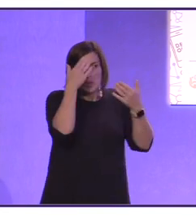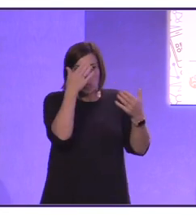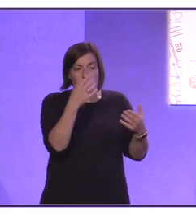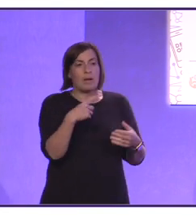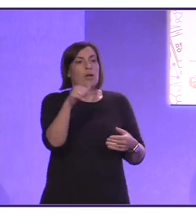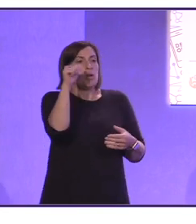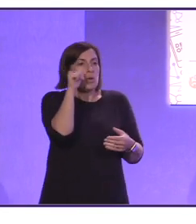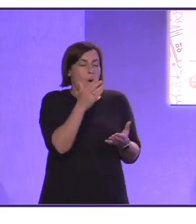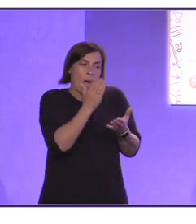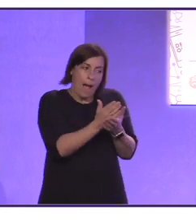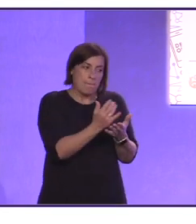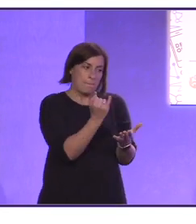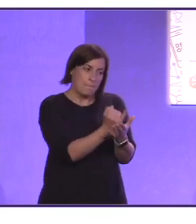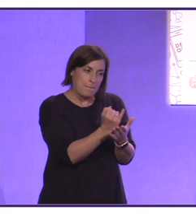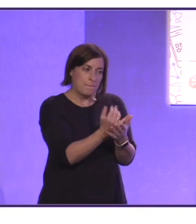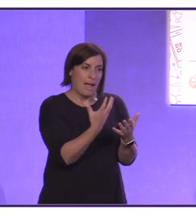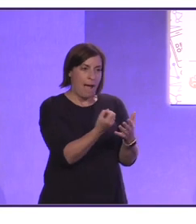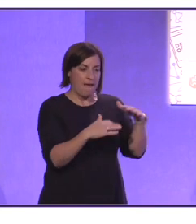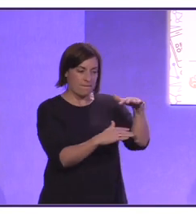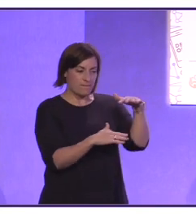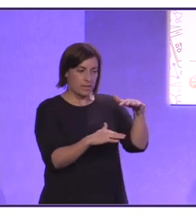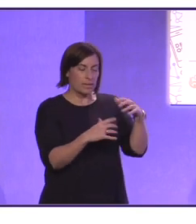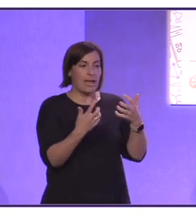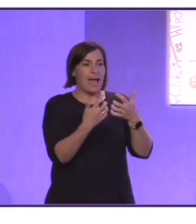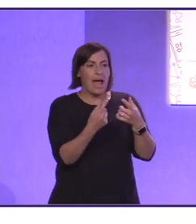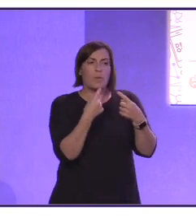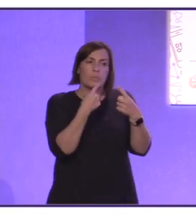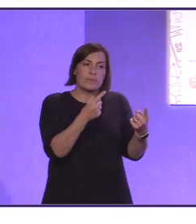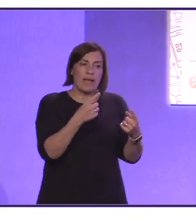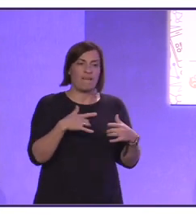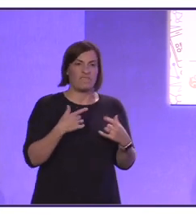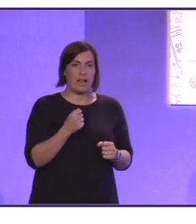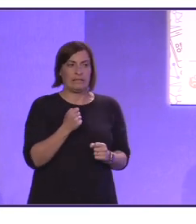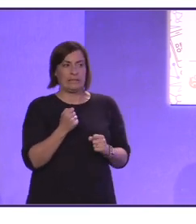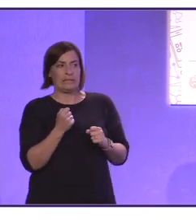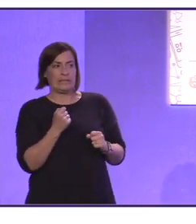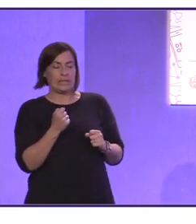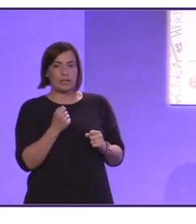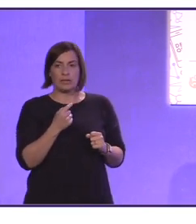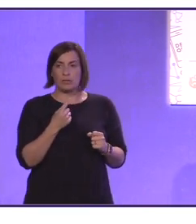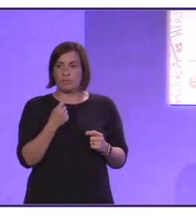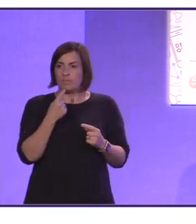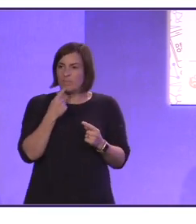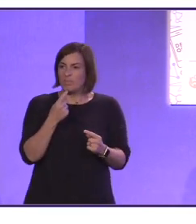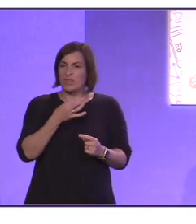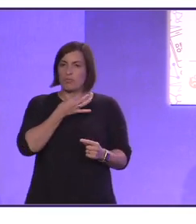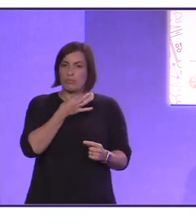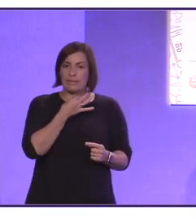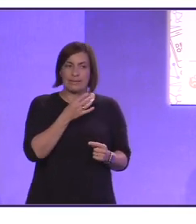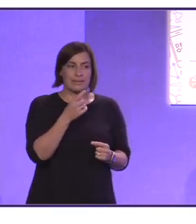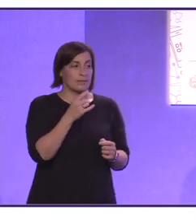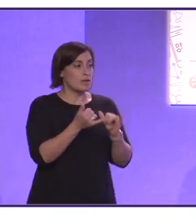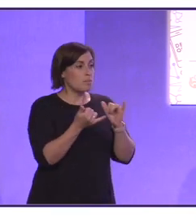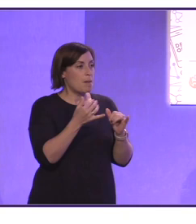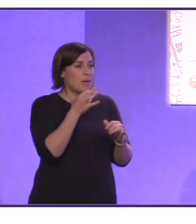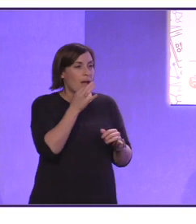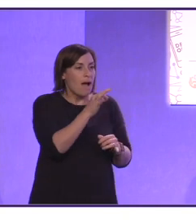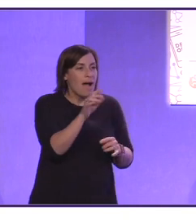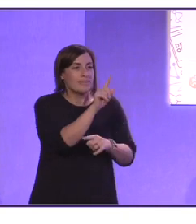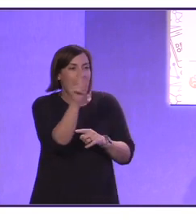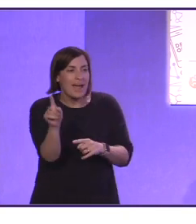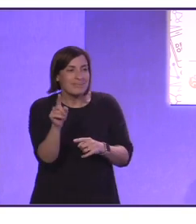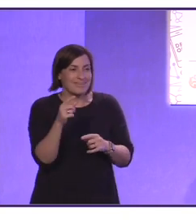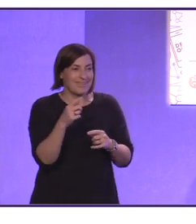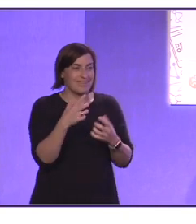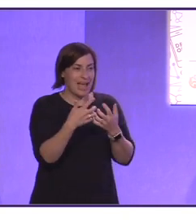wrong. And calling it out feels like a massive risk. I don't know how you felt. I hope to talk to some of you afterwards. I know how I felt doing